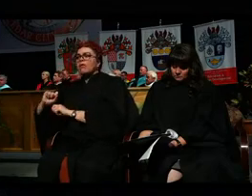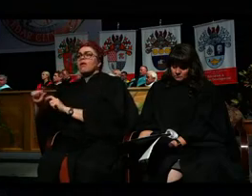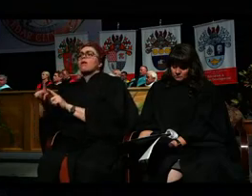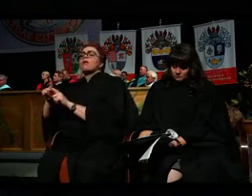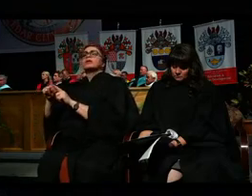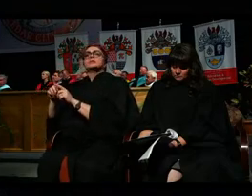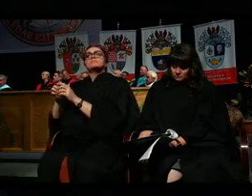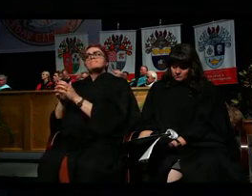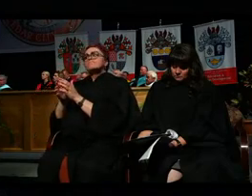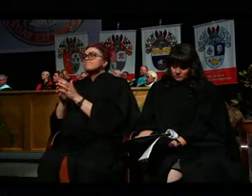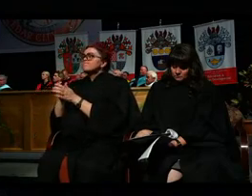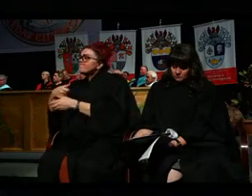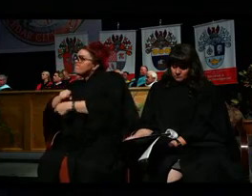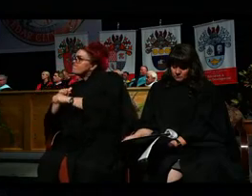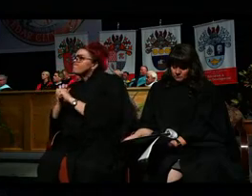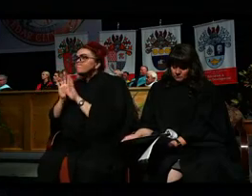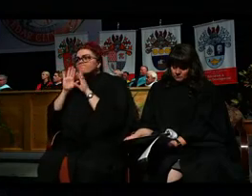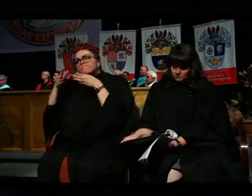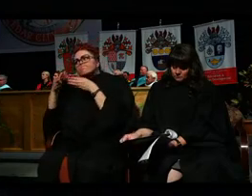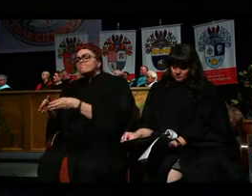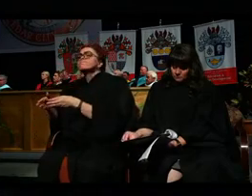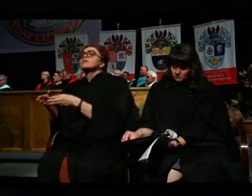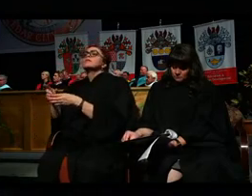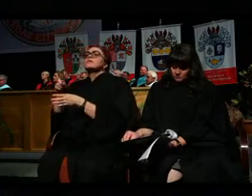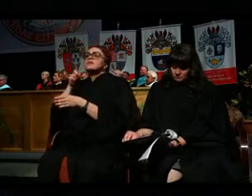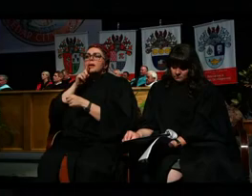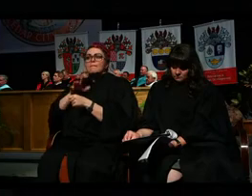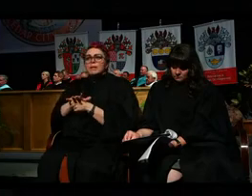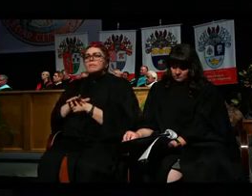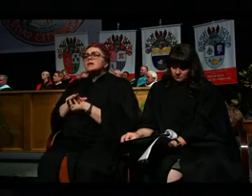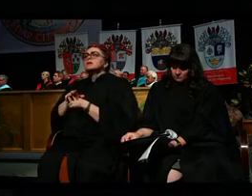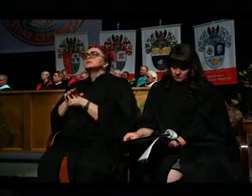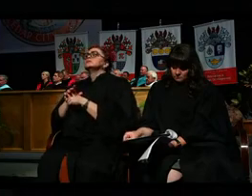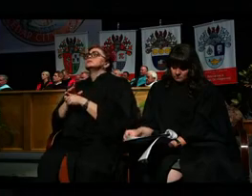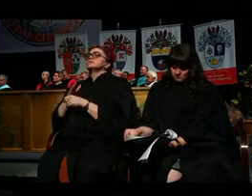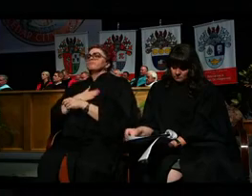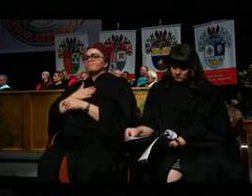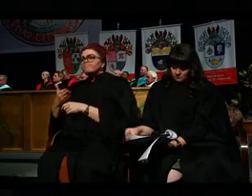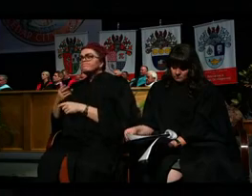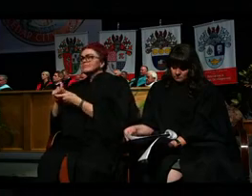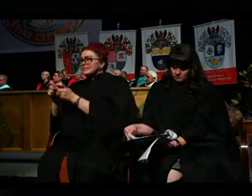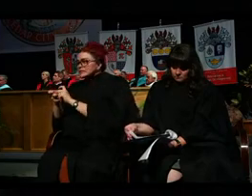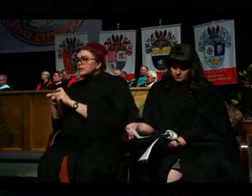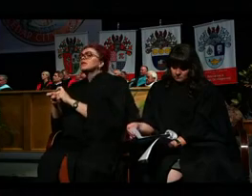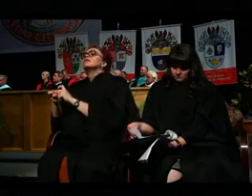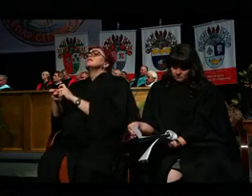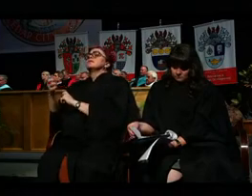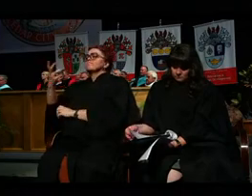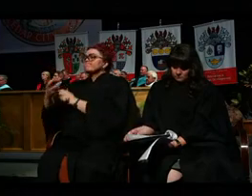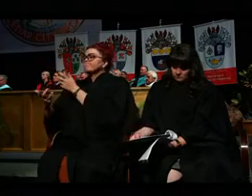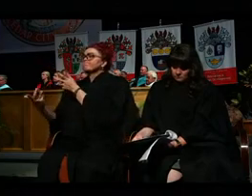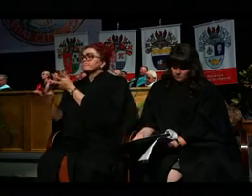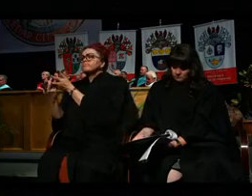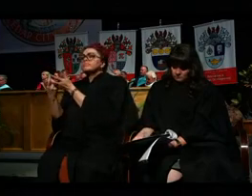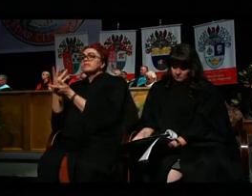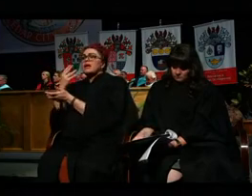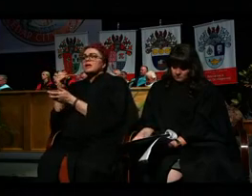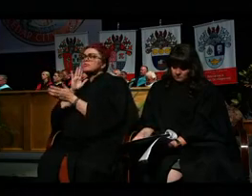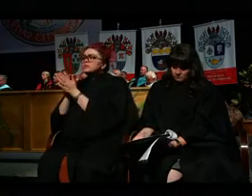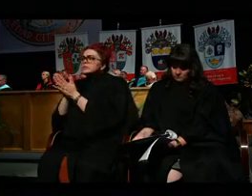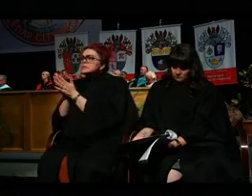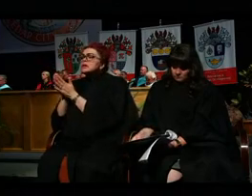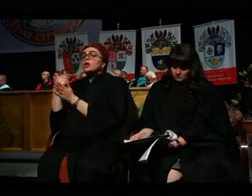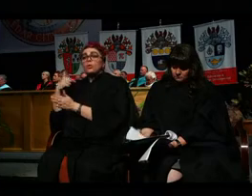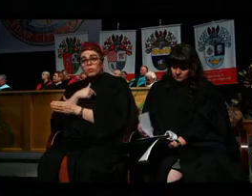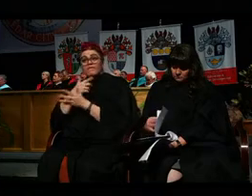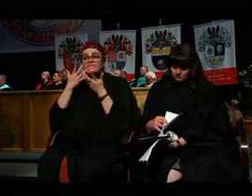displayed extraordinary commitment, ingenuity, adaptability, and resilience. We have and we will overcome